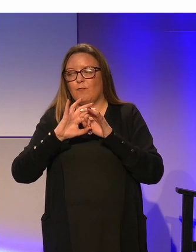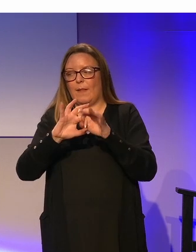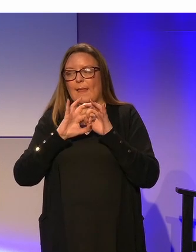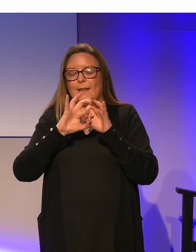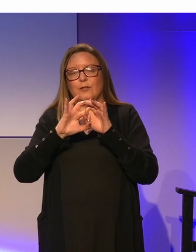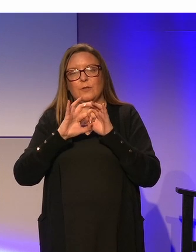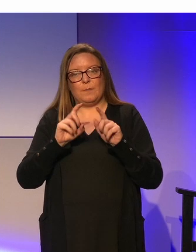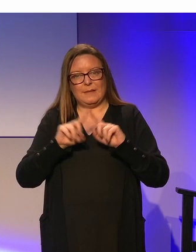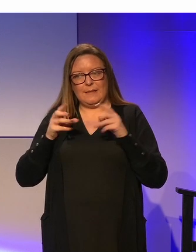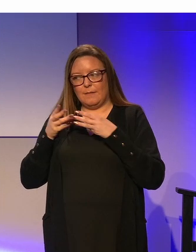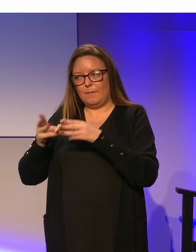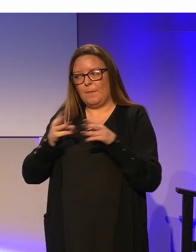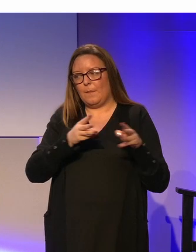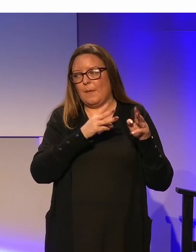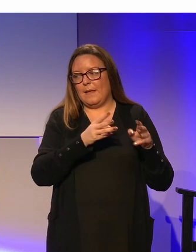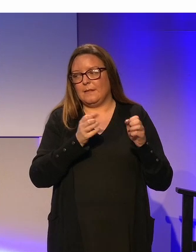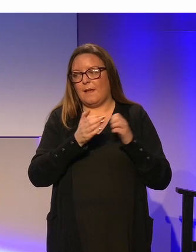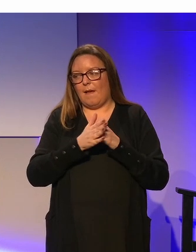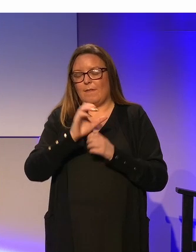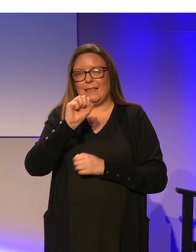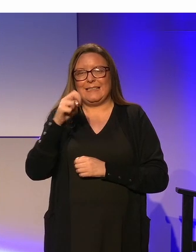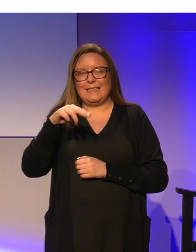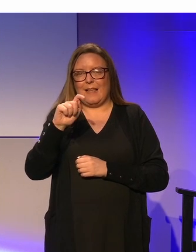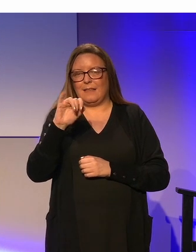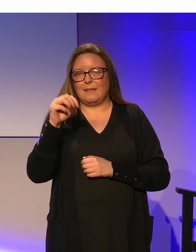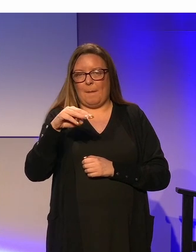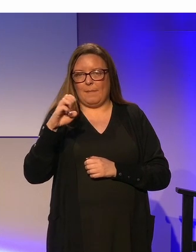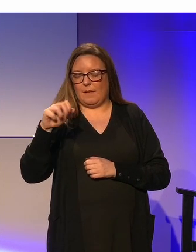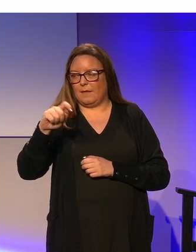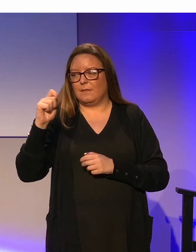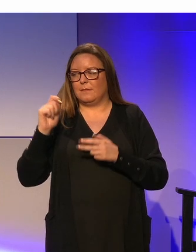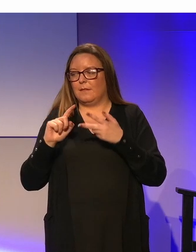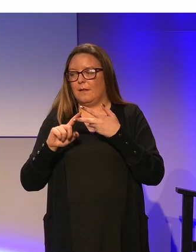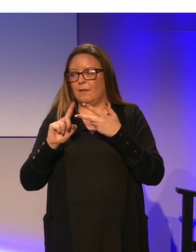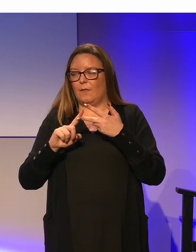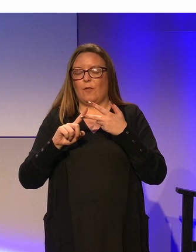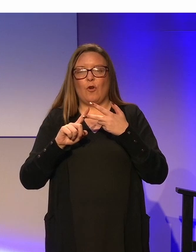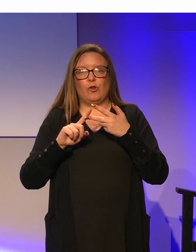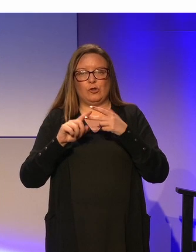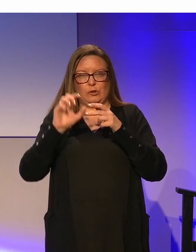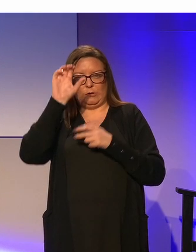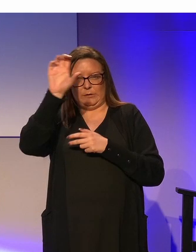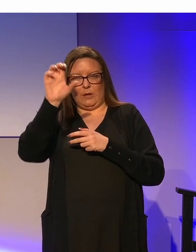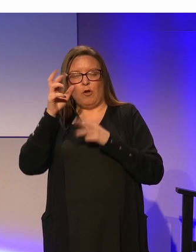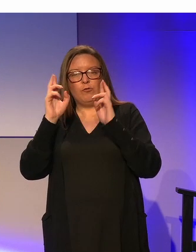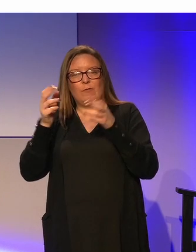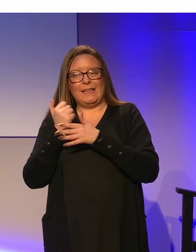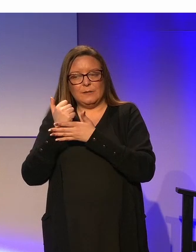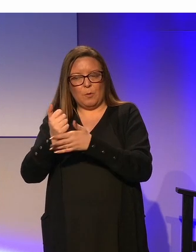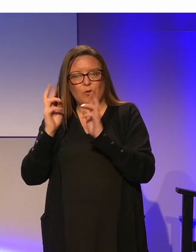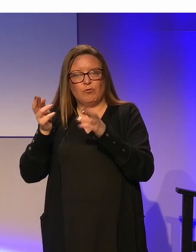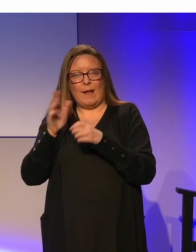as mediators of sentiment. The third is the right support in the right place at the right